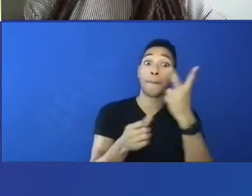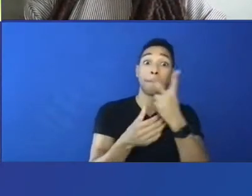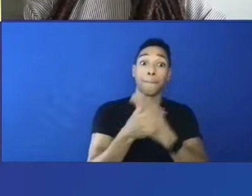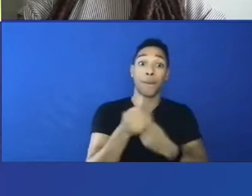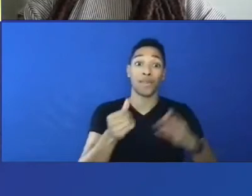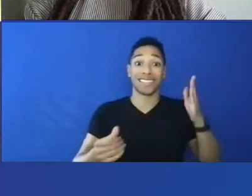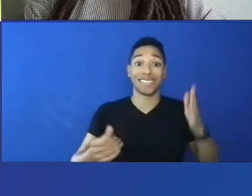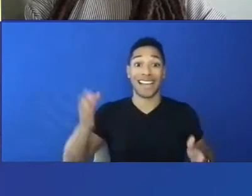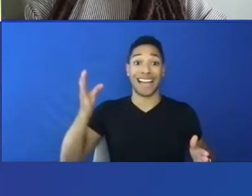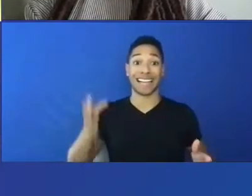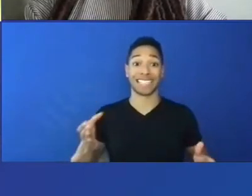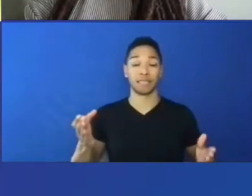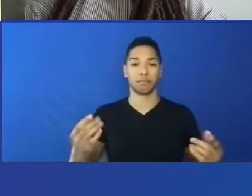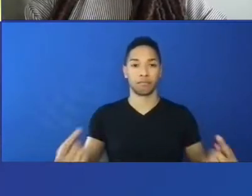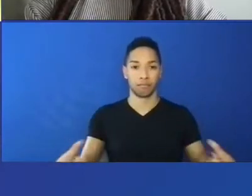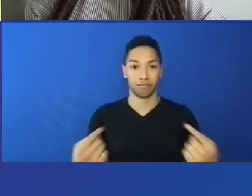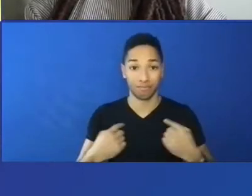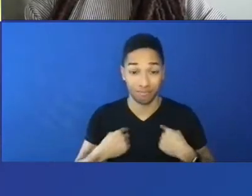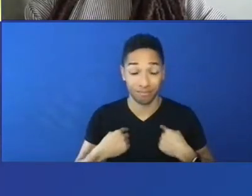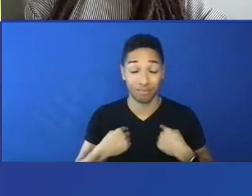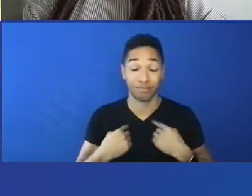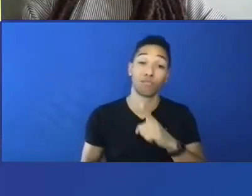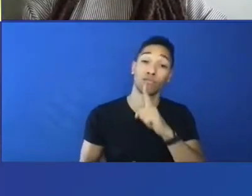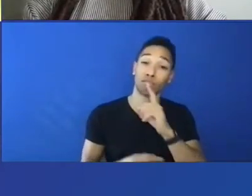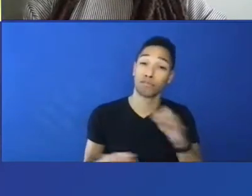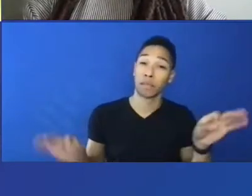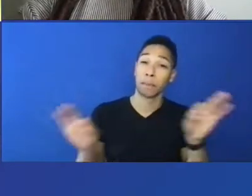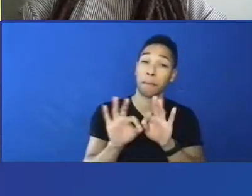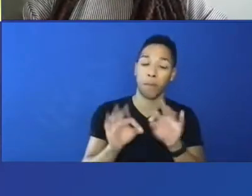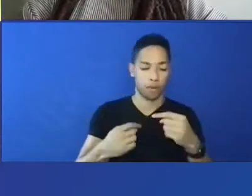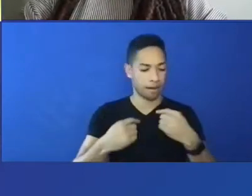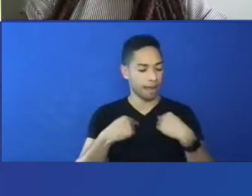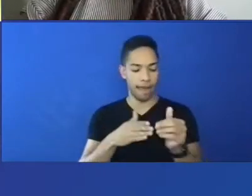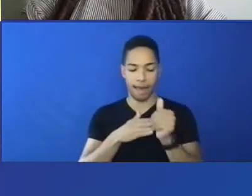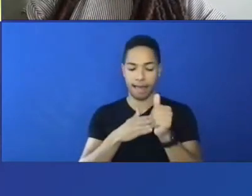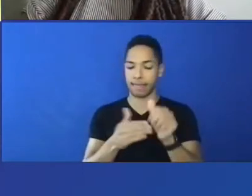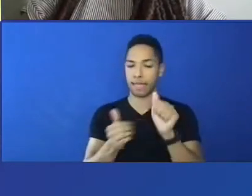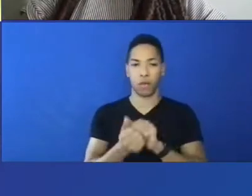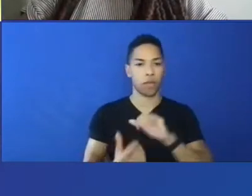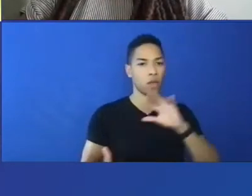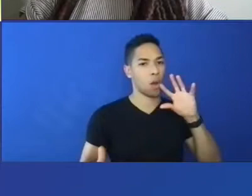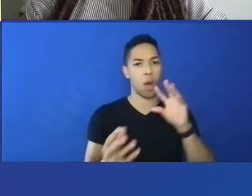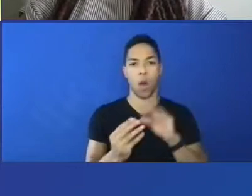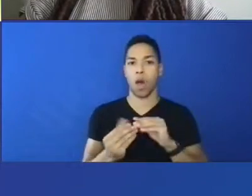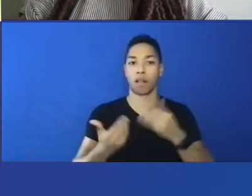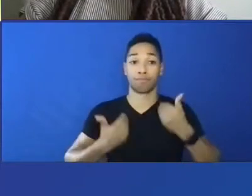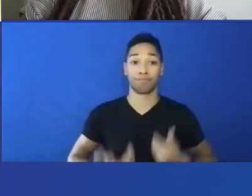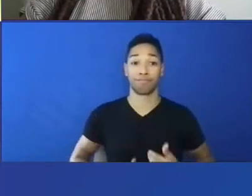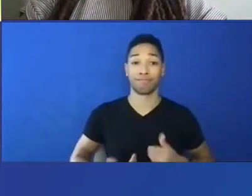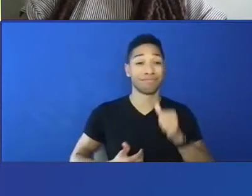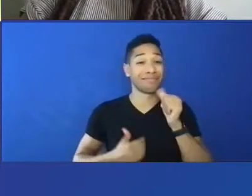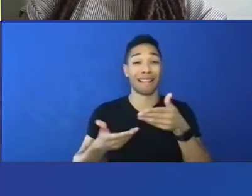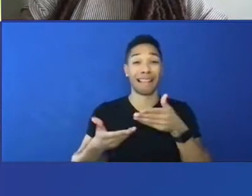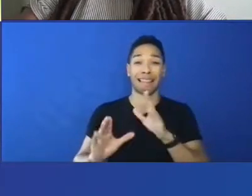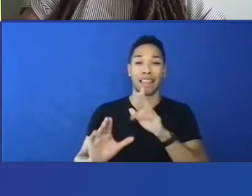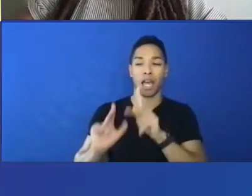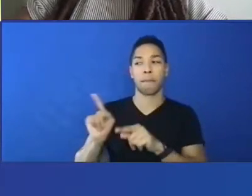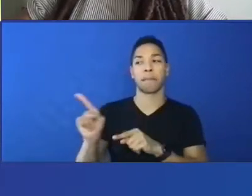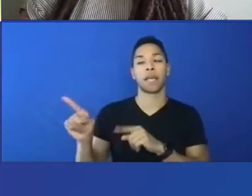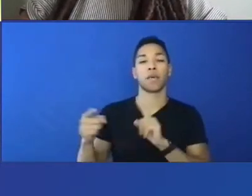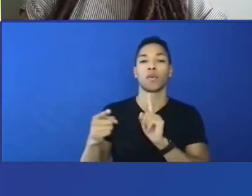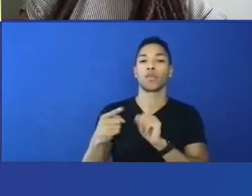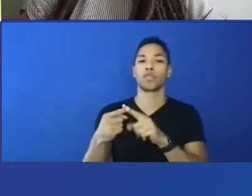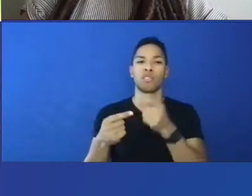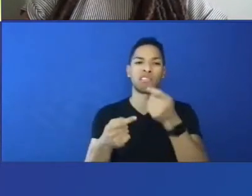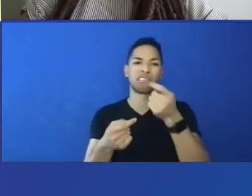And it's important to me that I lead with all that I am and not allow people to kind of cherry pick